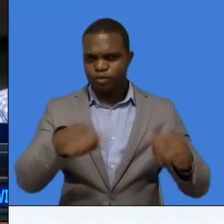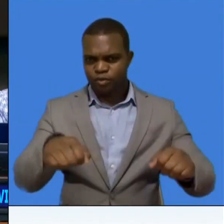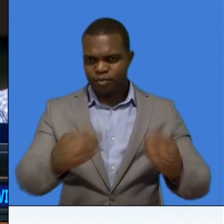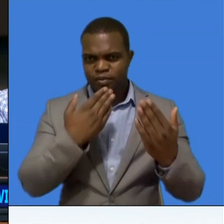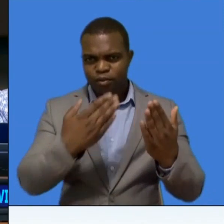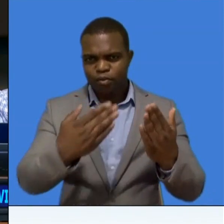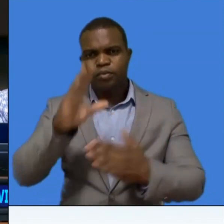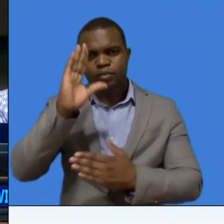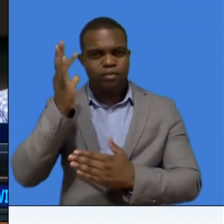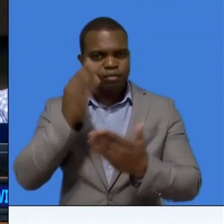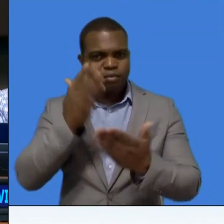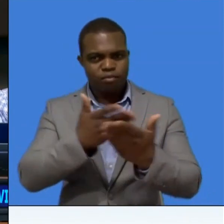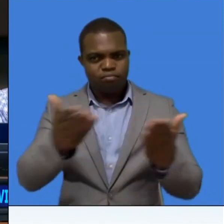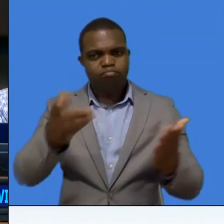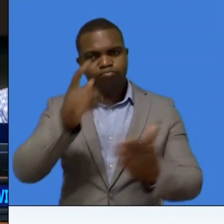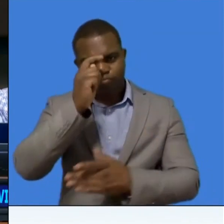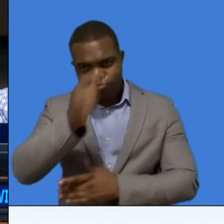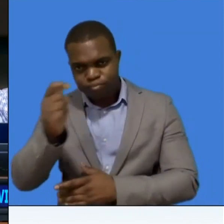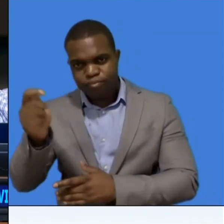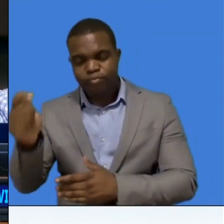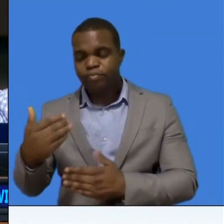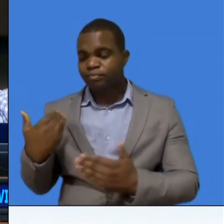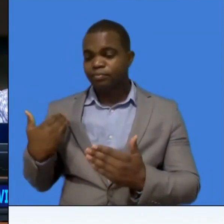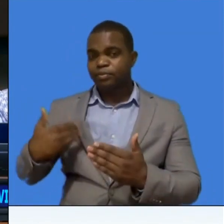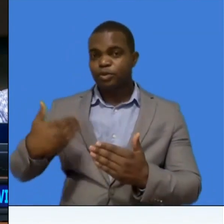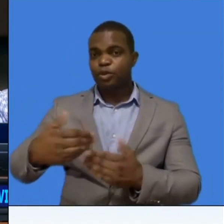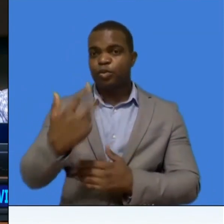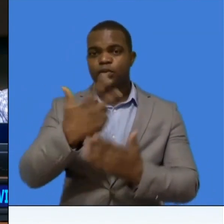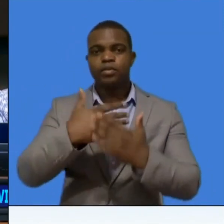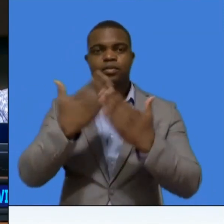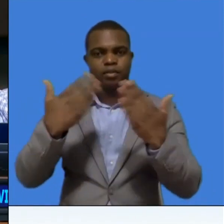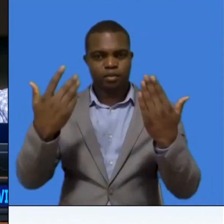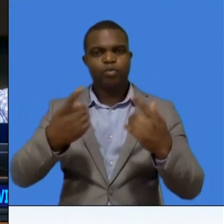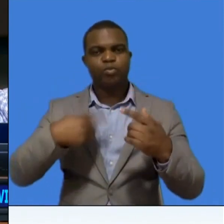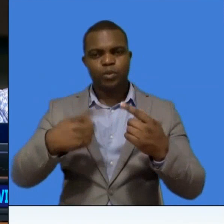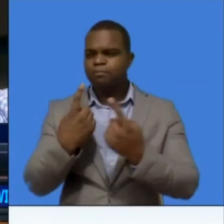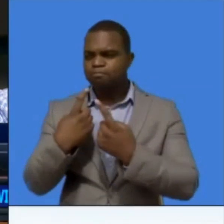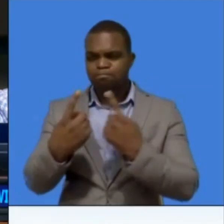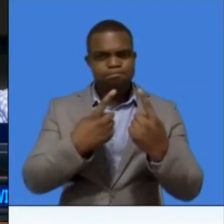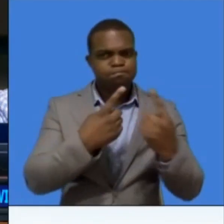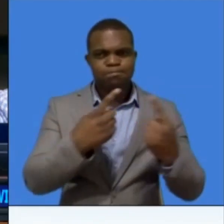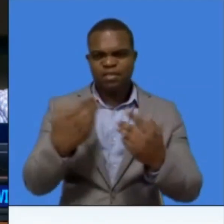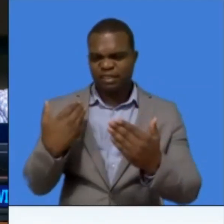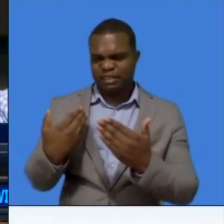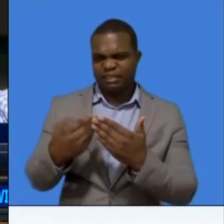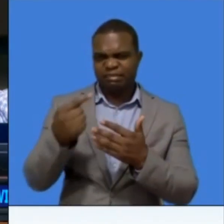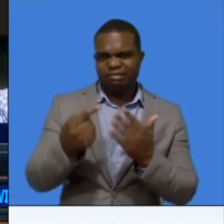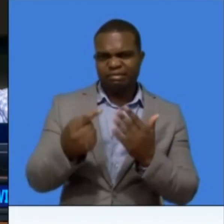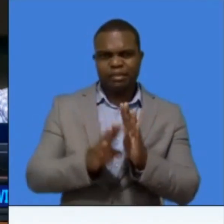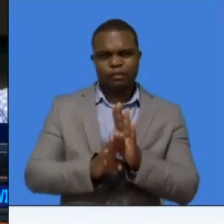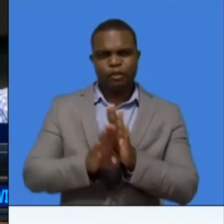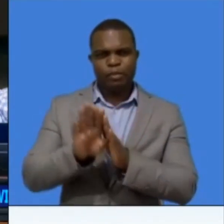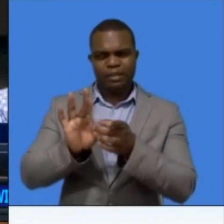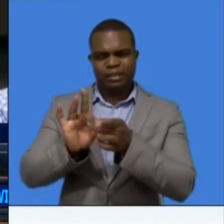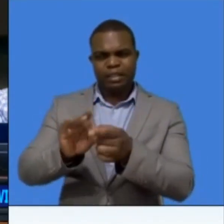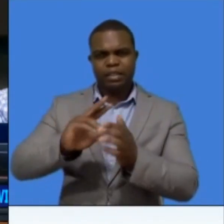developments in the implementation of the Convention on the Rights of Persons with Disabilities, both from a national perspective as well as an